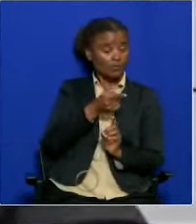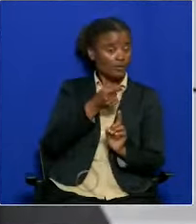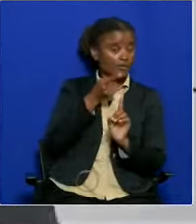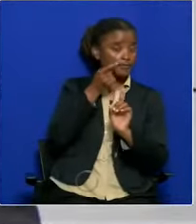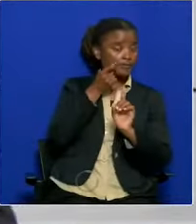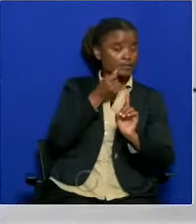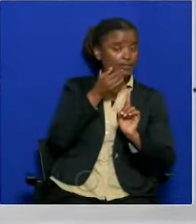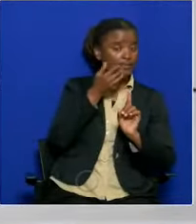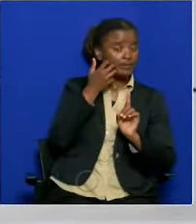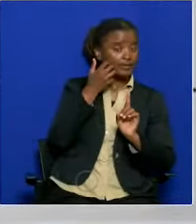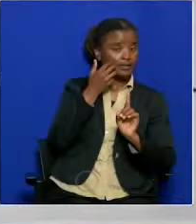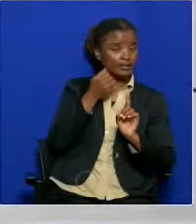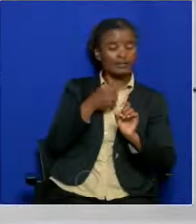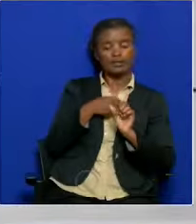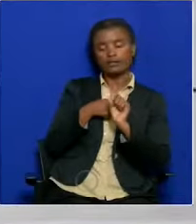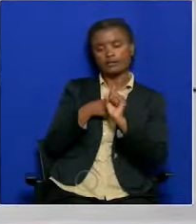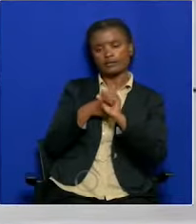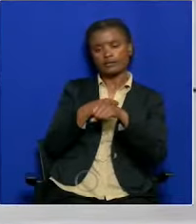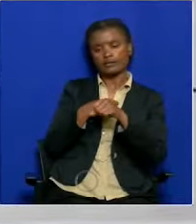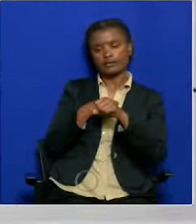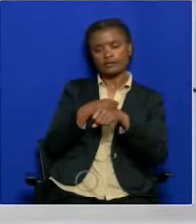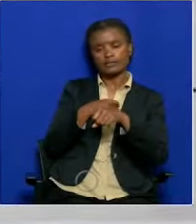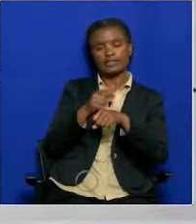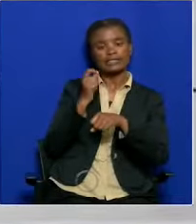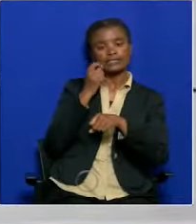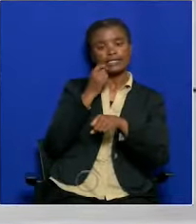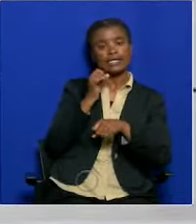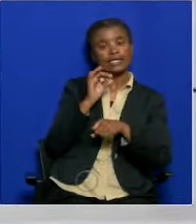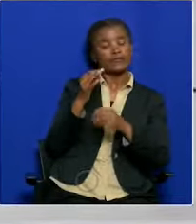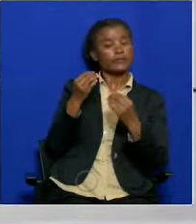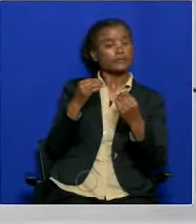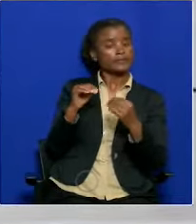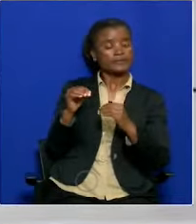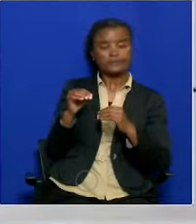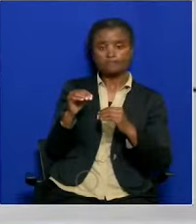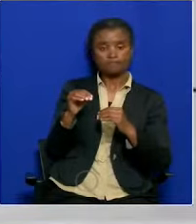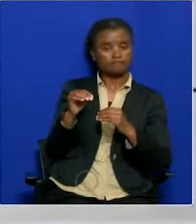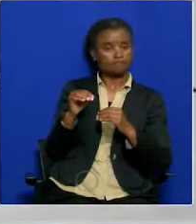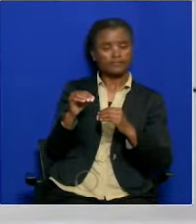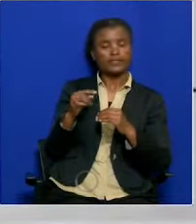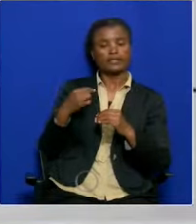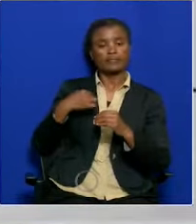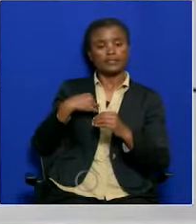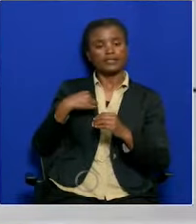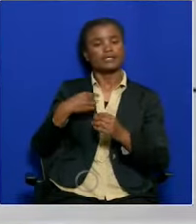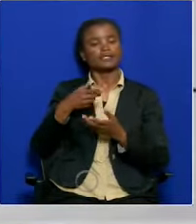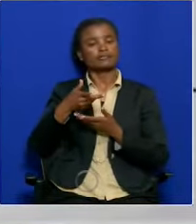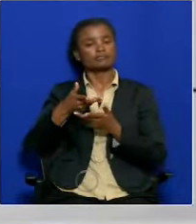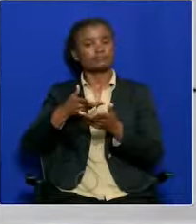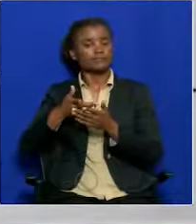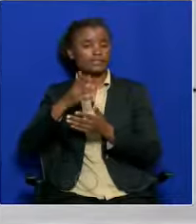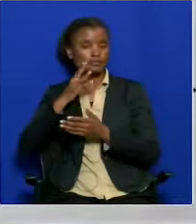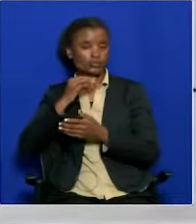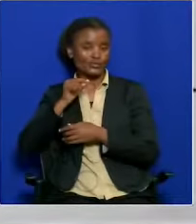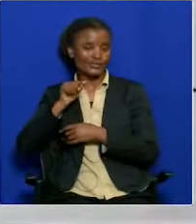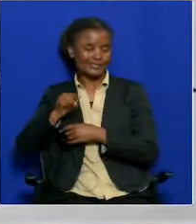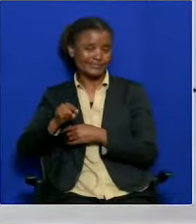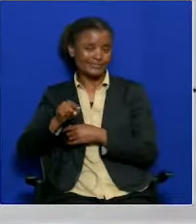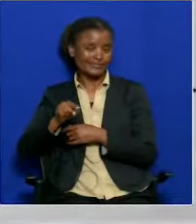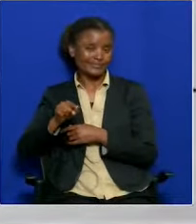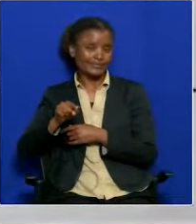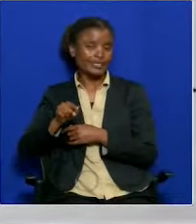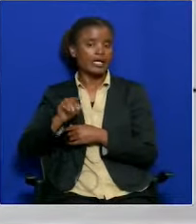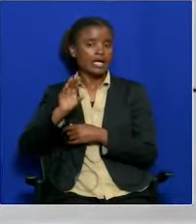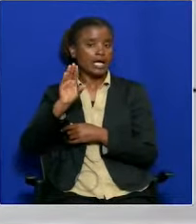Yes, he said if he's not busy. And then I spoken to him to say if he's not busy. I asked him where he is. He said